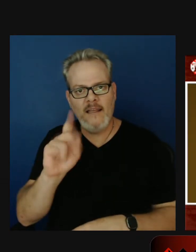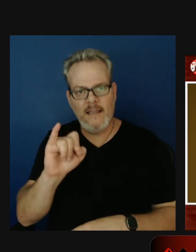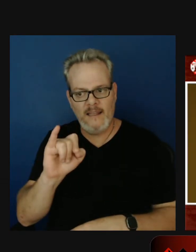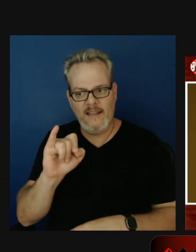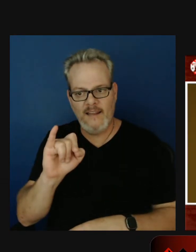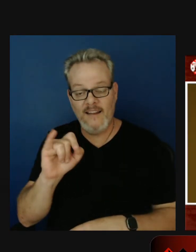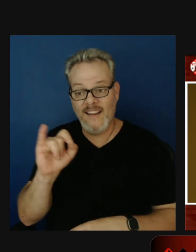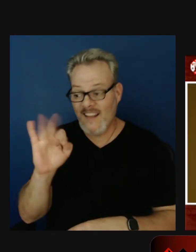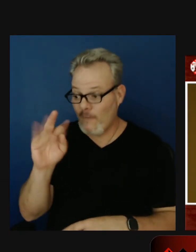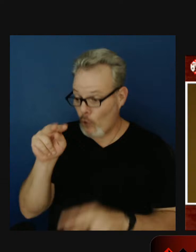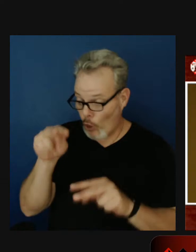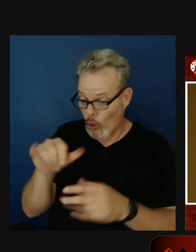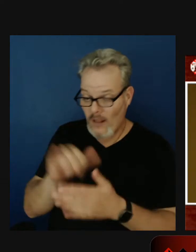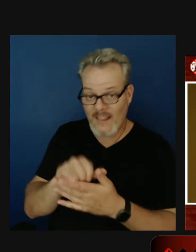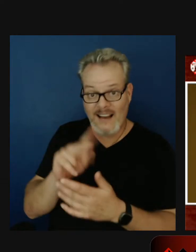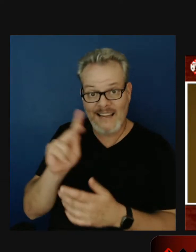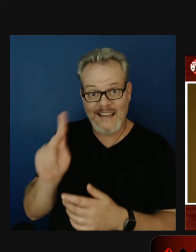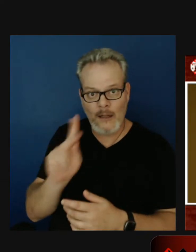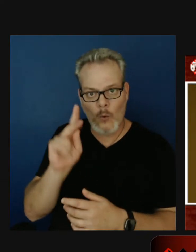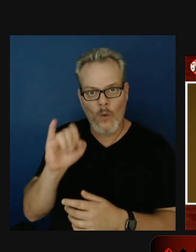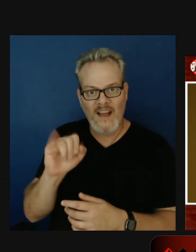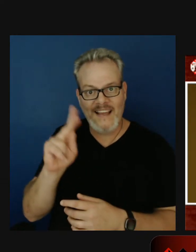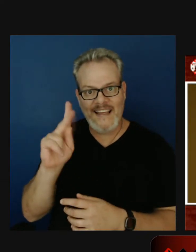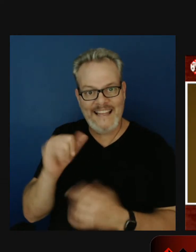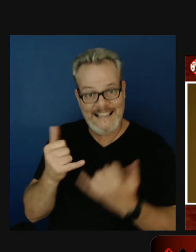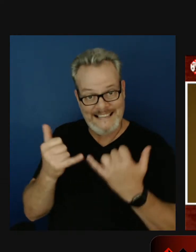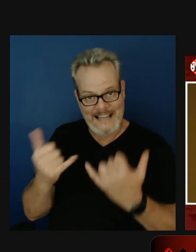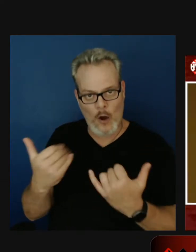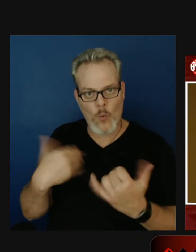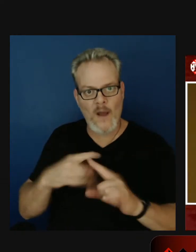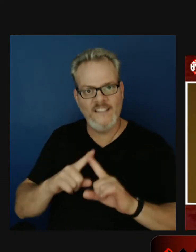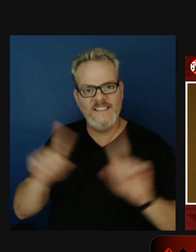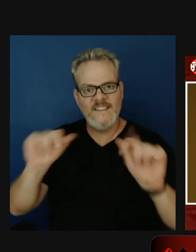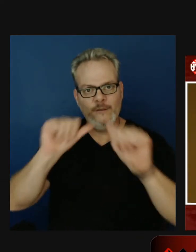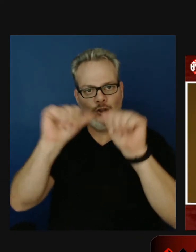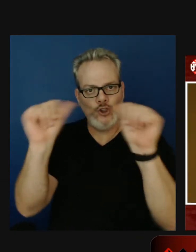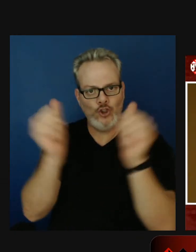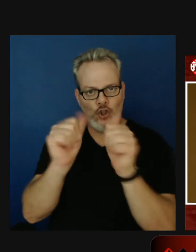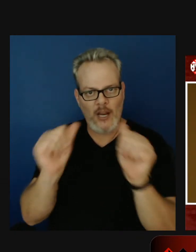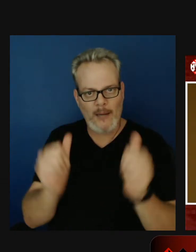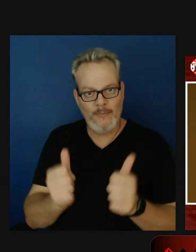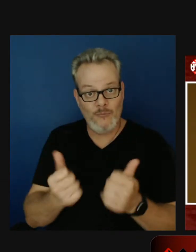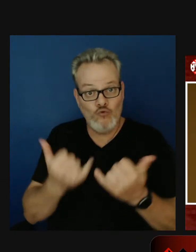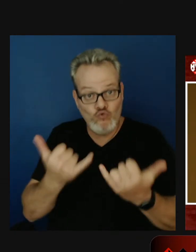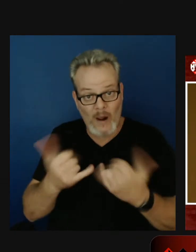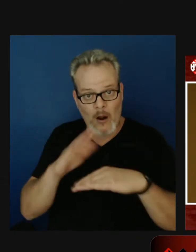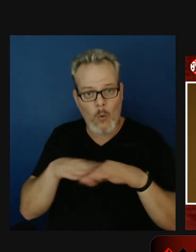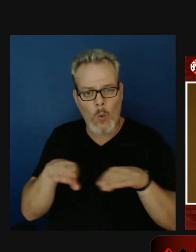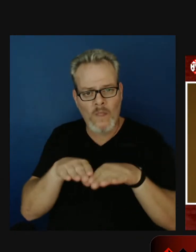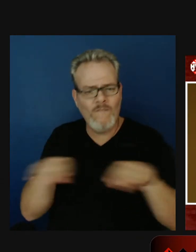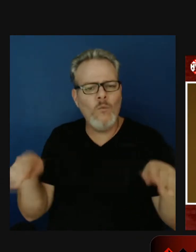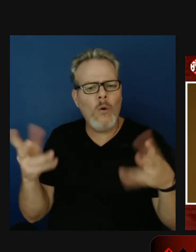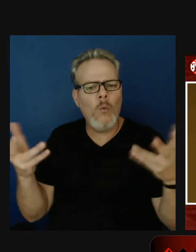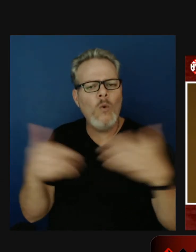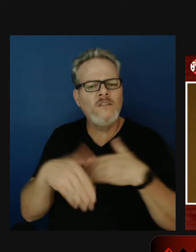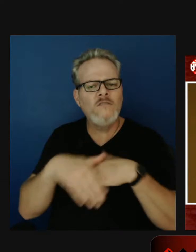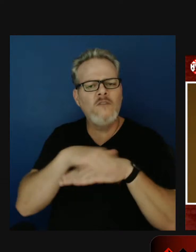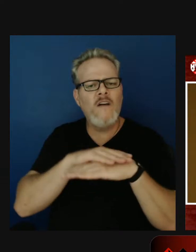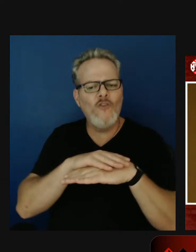look at Kīlaueaʻs now, it's got a much different shape to it. What's covering the floor of Kīlaueaʻs now?